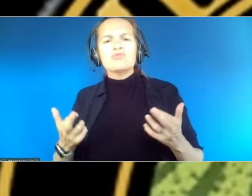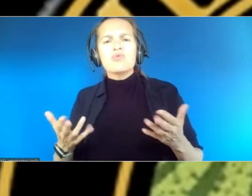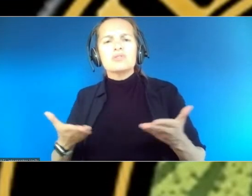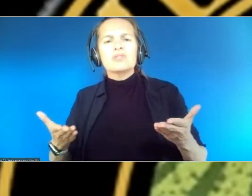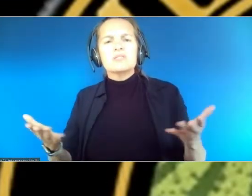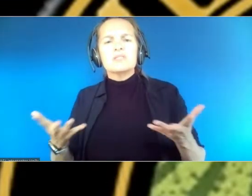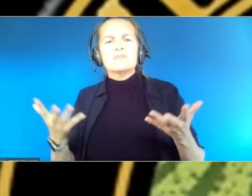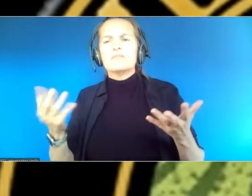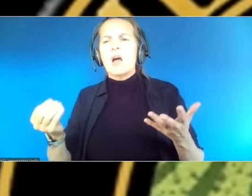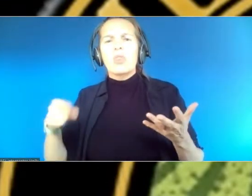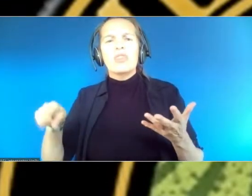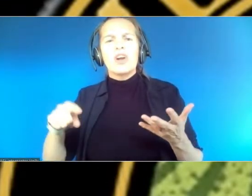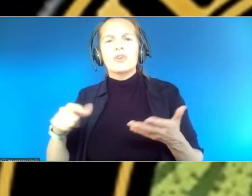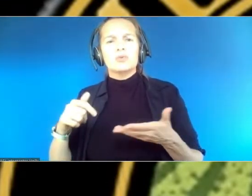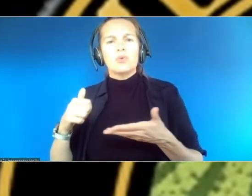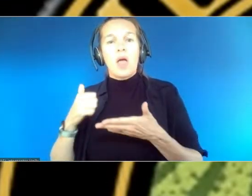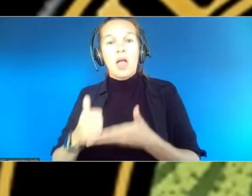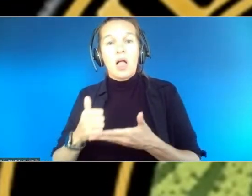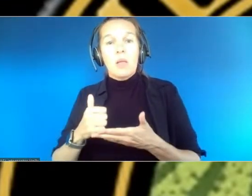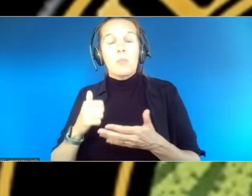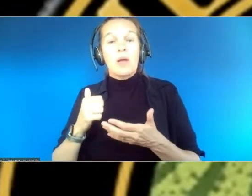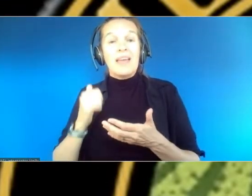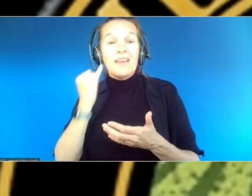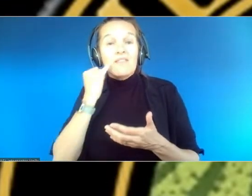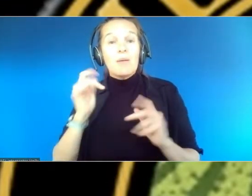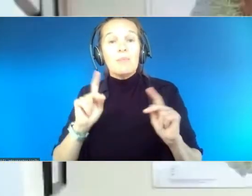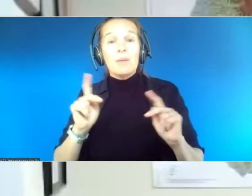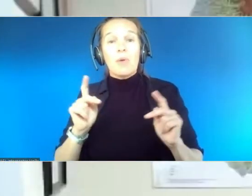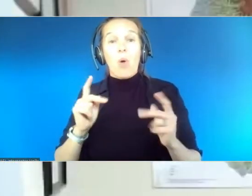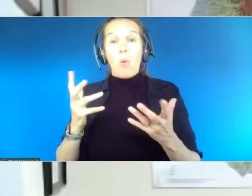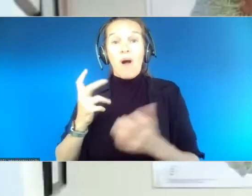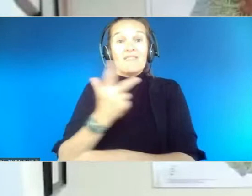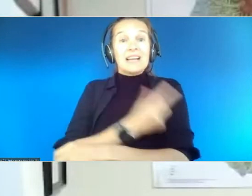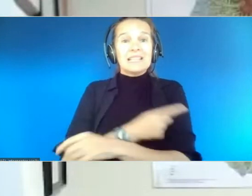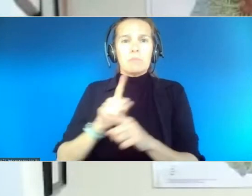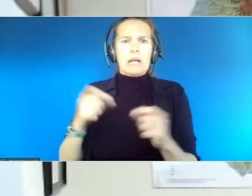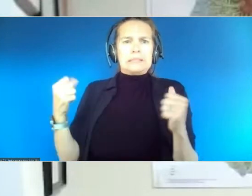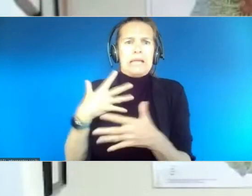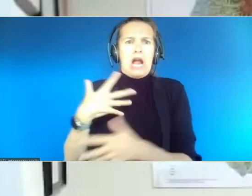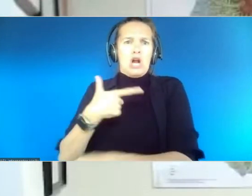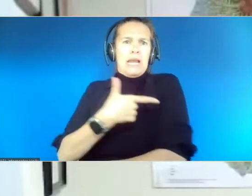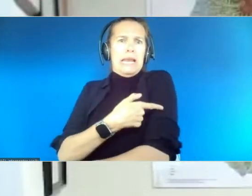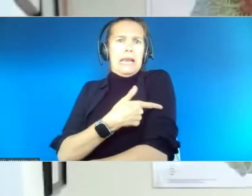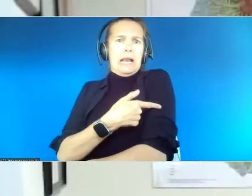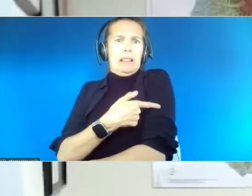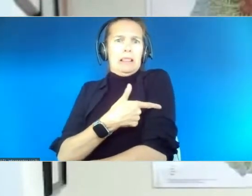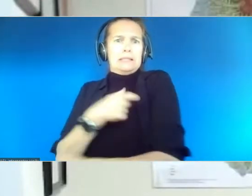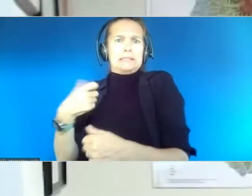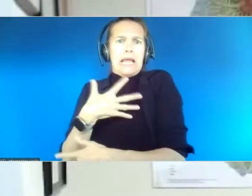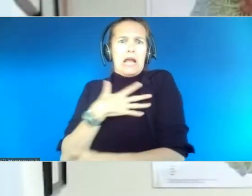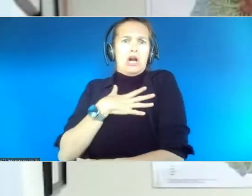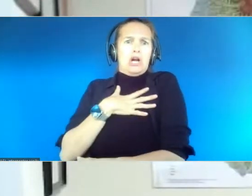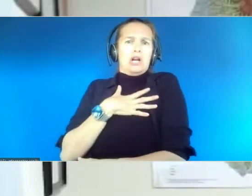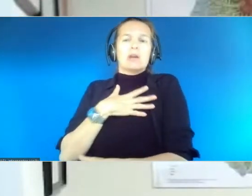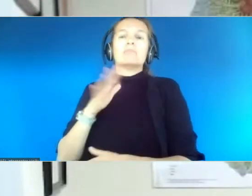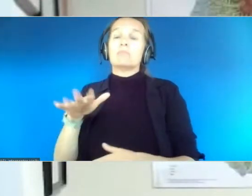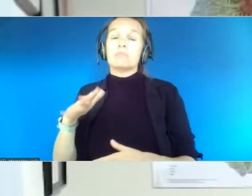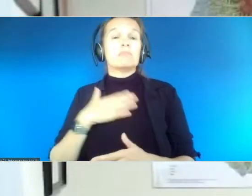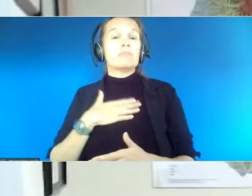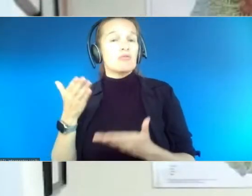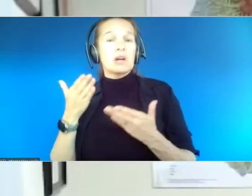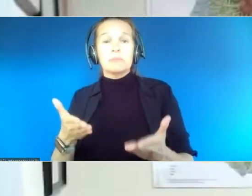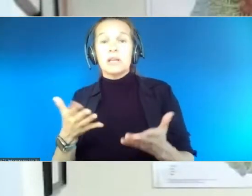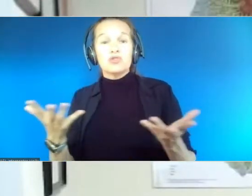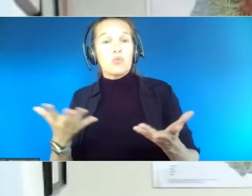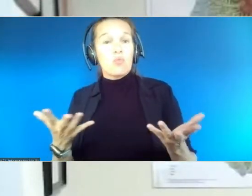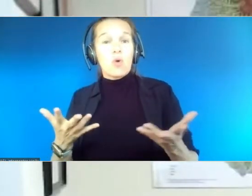the vaccine or phobia of needles? That's a good question. My recommendation is to seek out